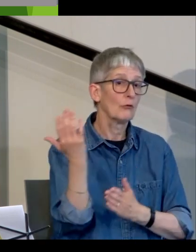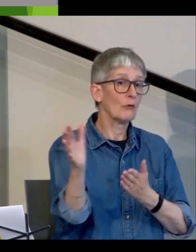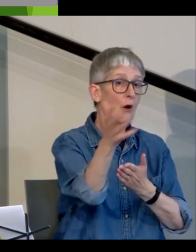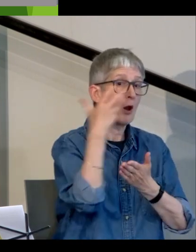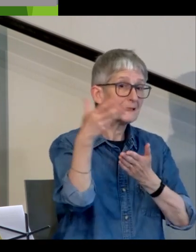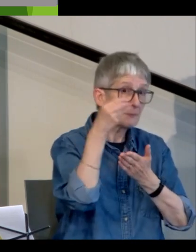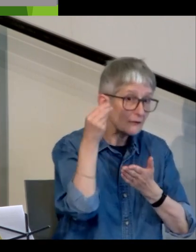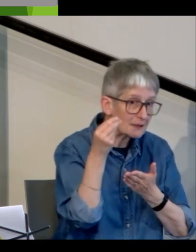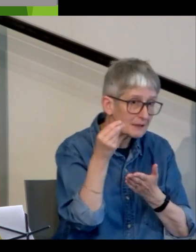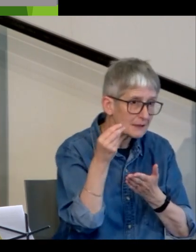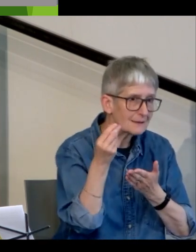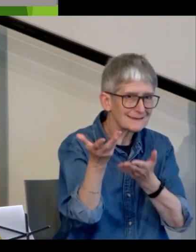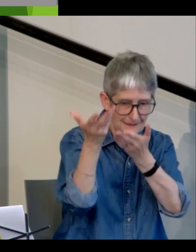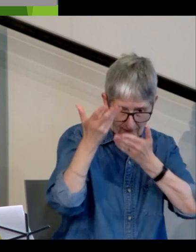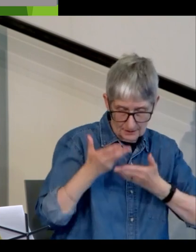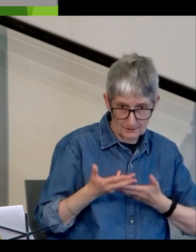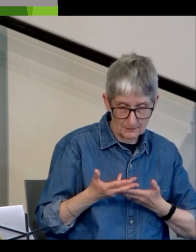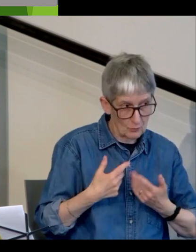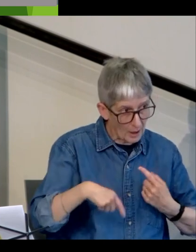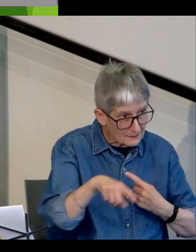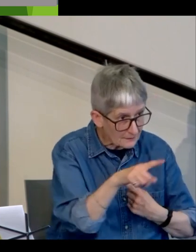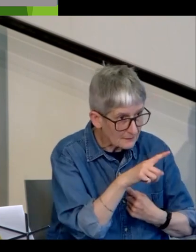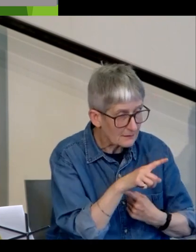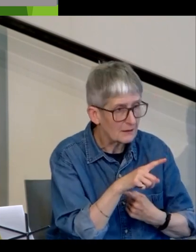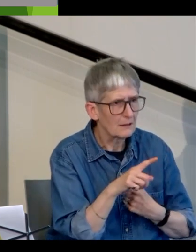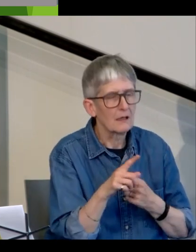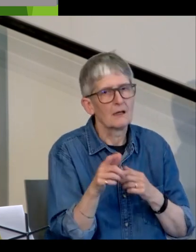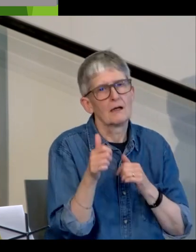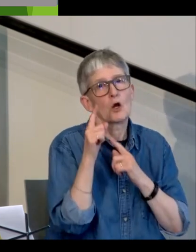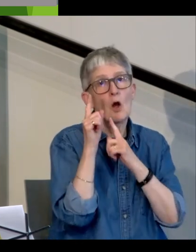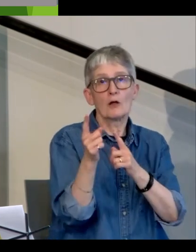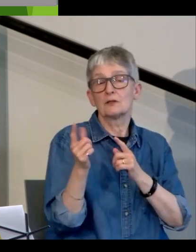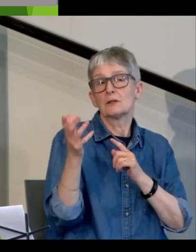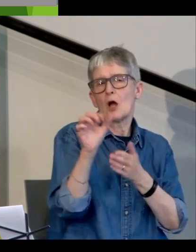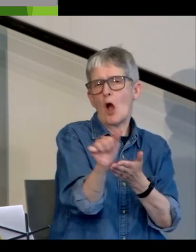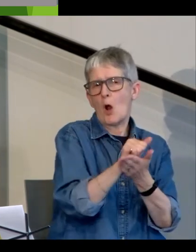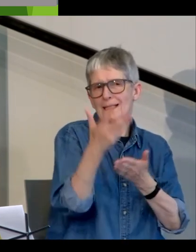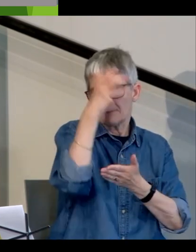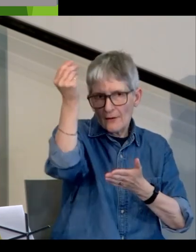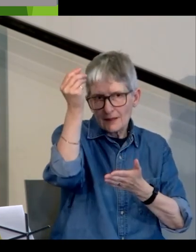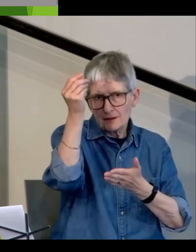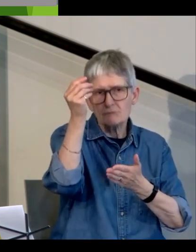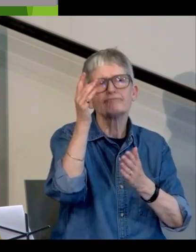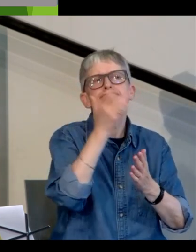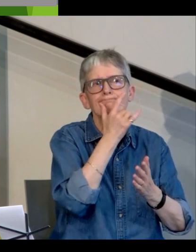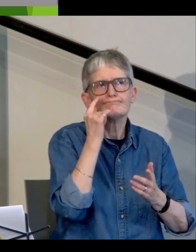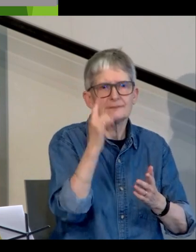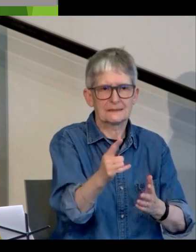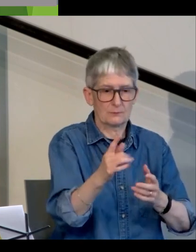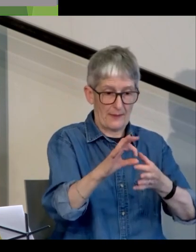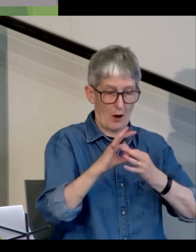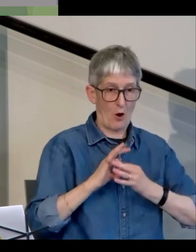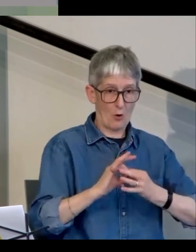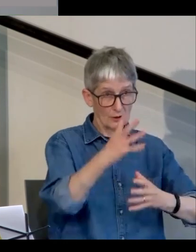Spirit who has been given to us. So God's Holy Spirit testifies to our spirits